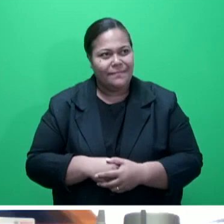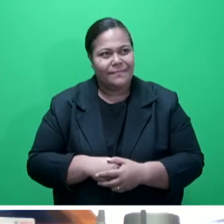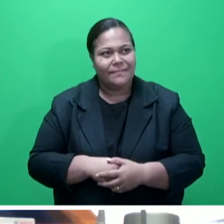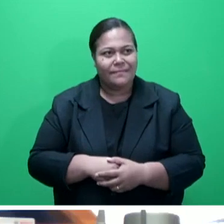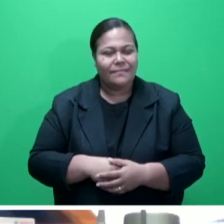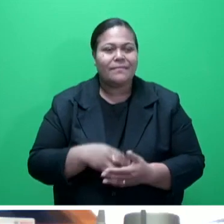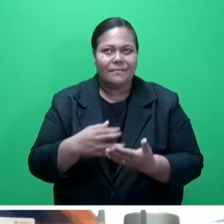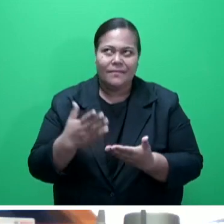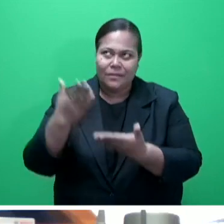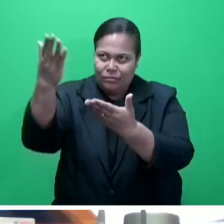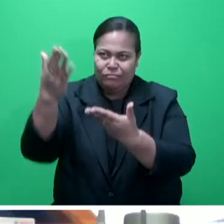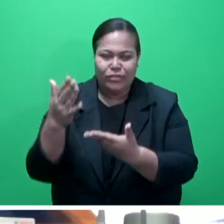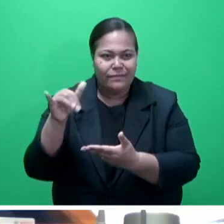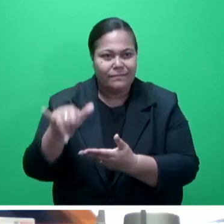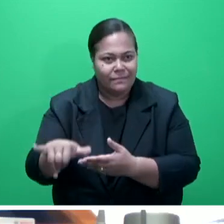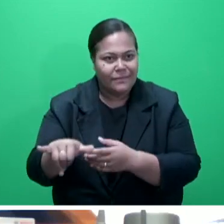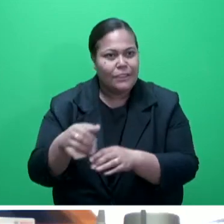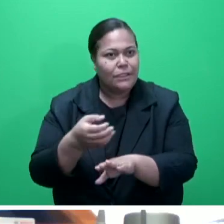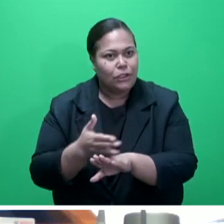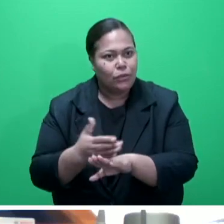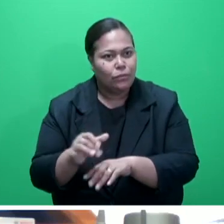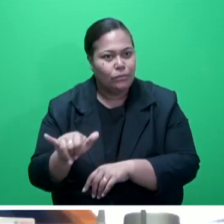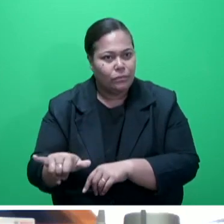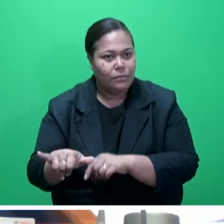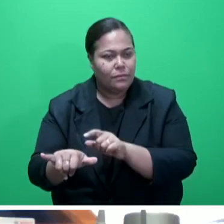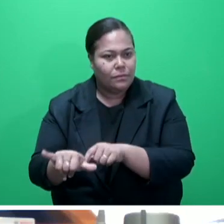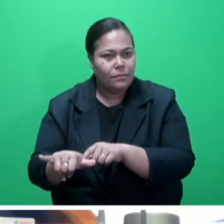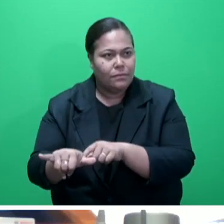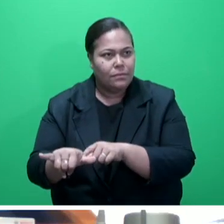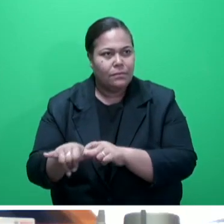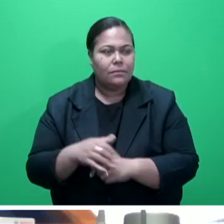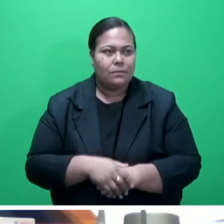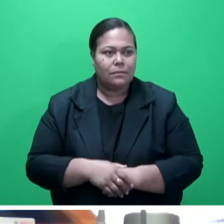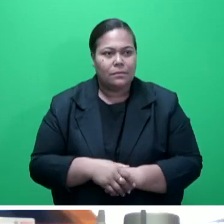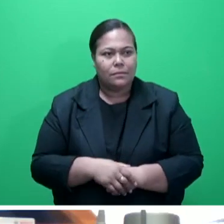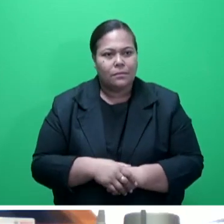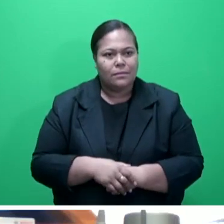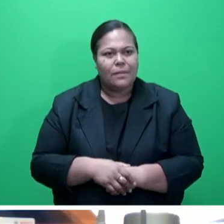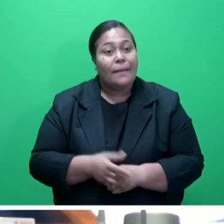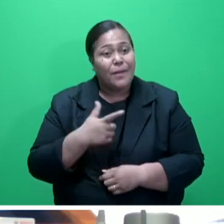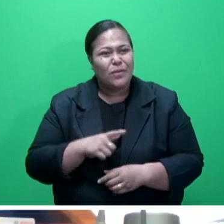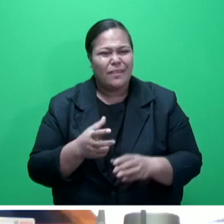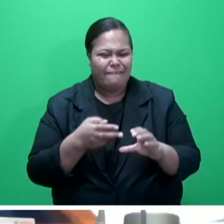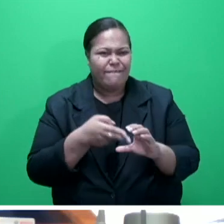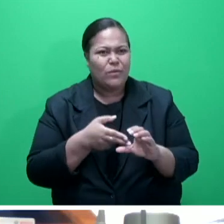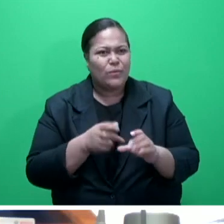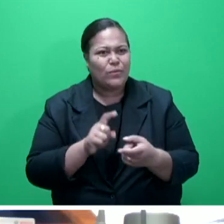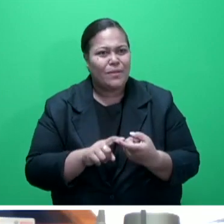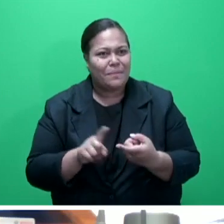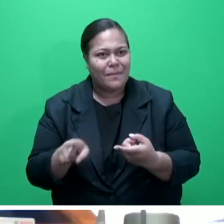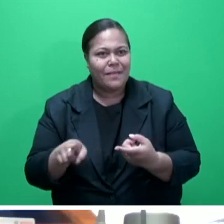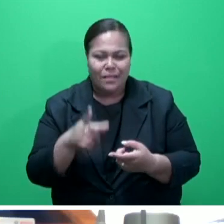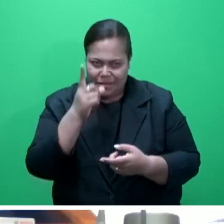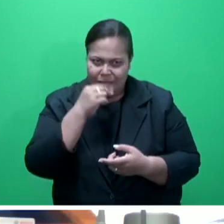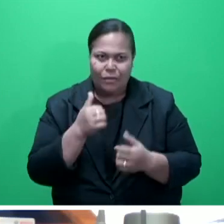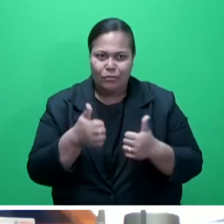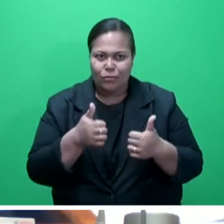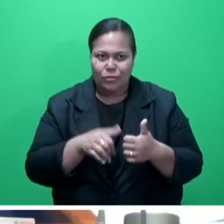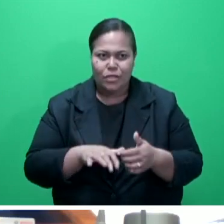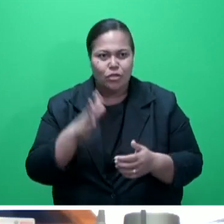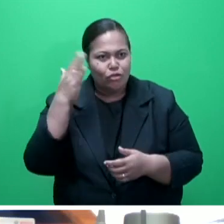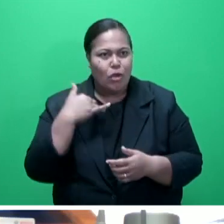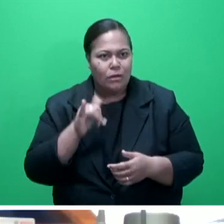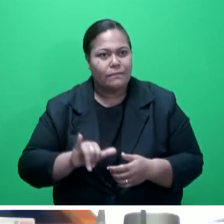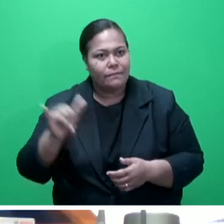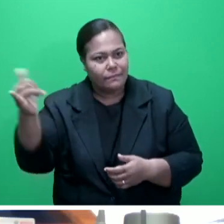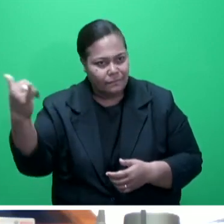fuel savings. For us, it's much better aircraft. And secondly, they're very good in short turnaround trips, you know, your Sydneys,